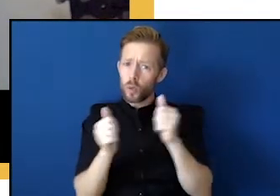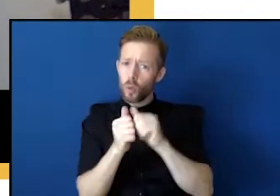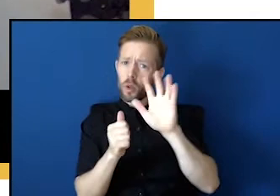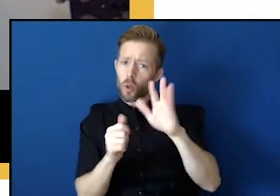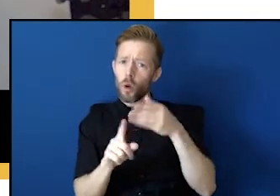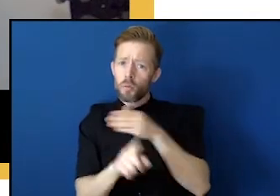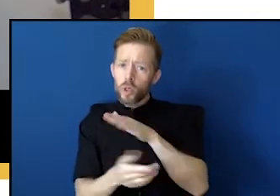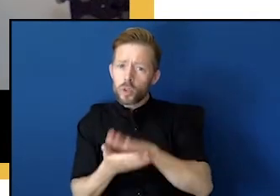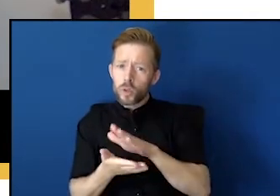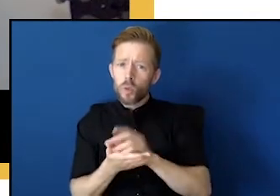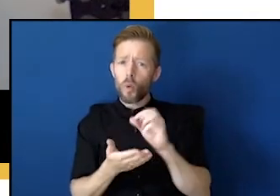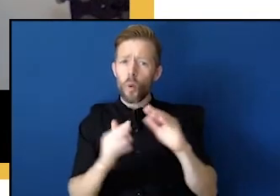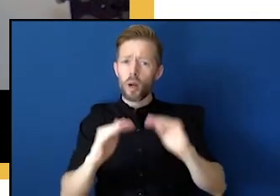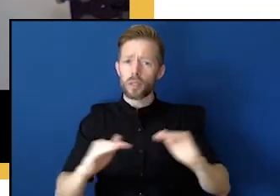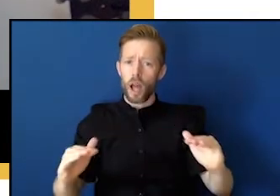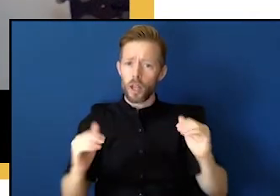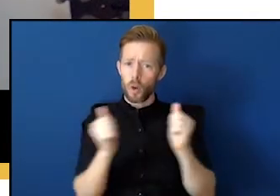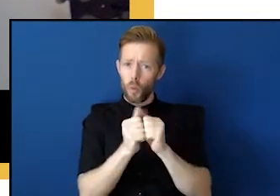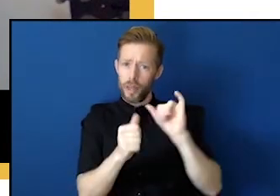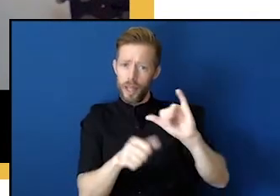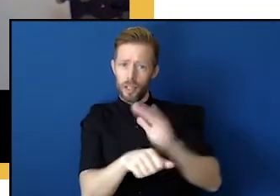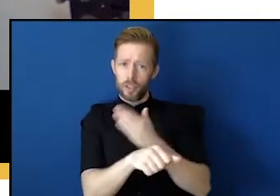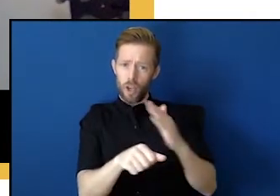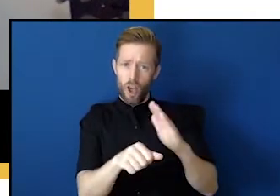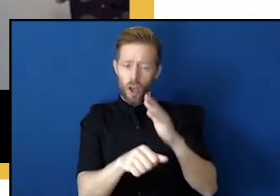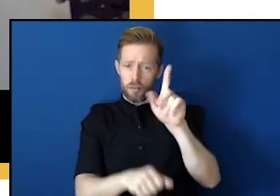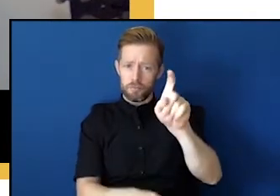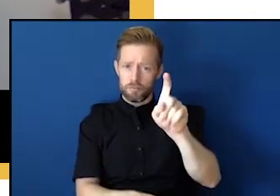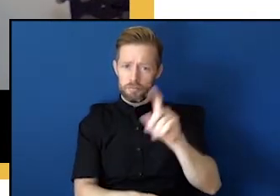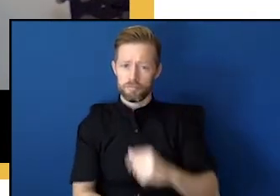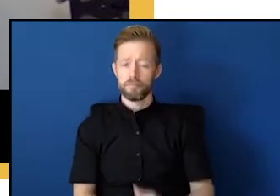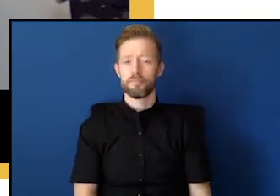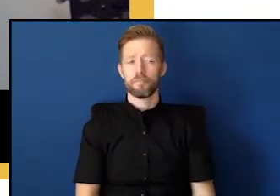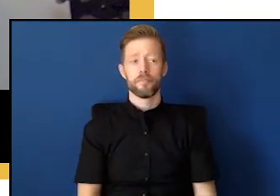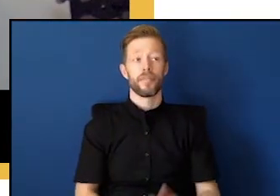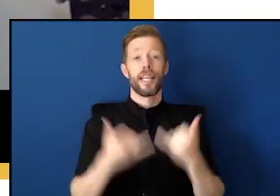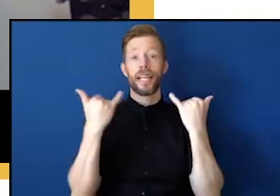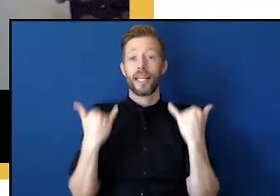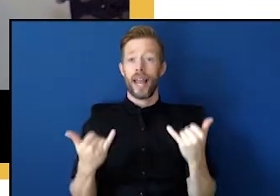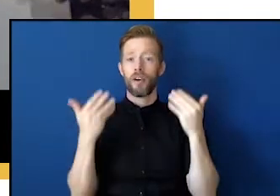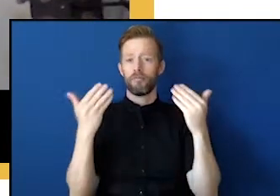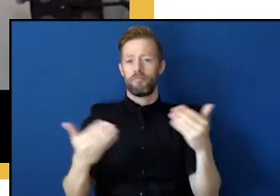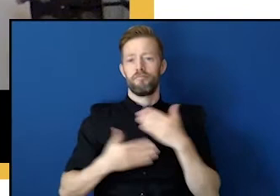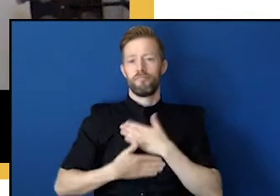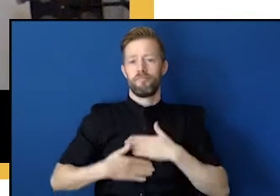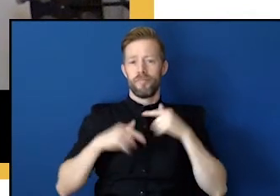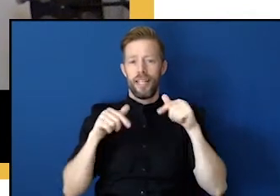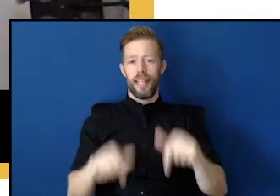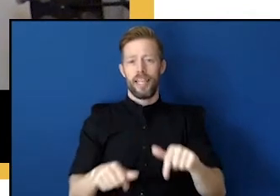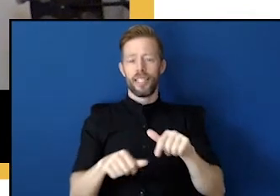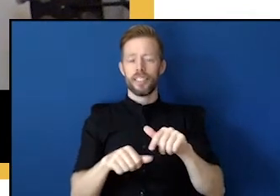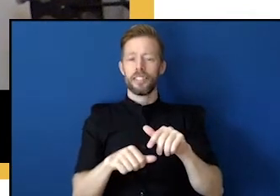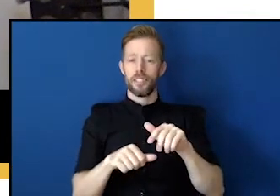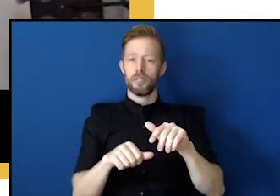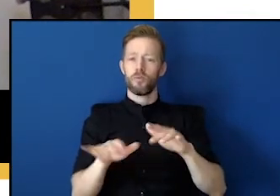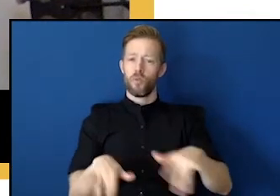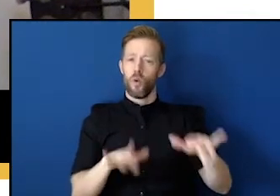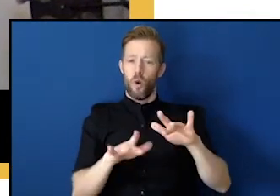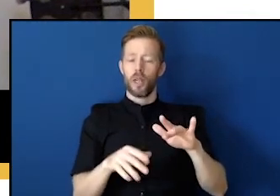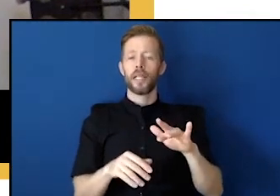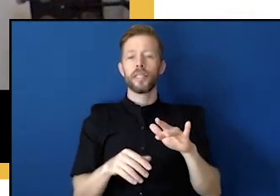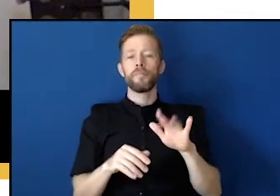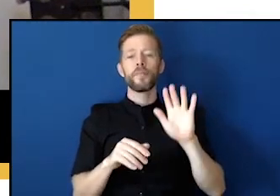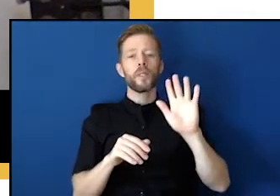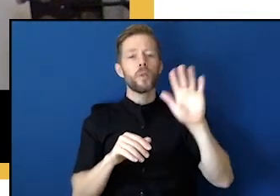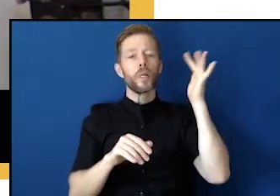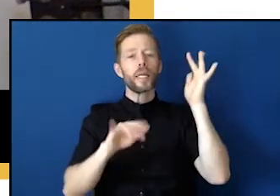you like to do with your preschooler or toddler using Twinkle, Twinkle, Little Star? Now let's enjoy this